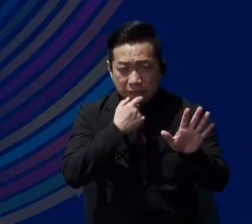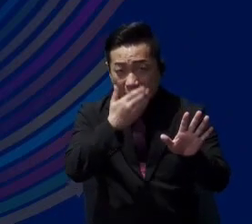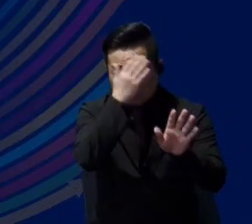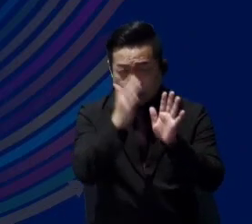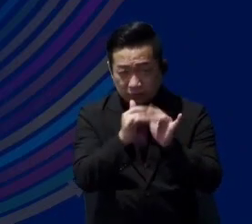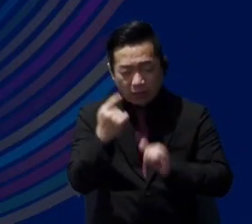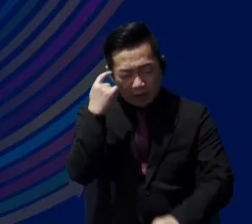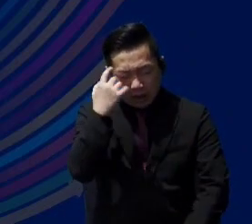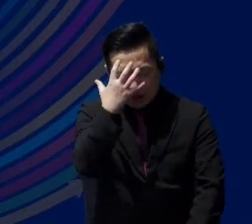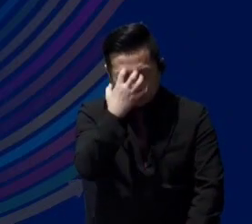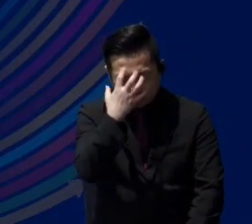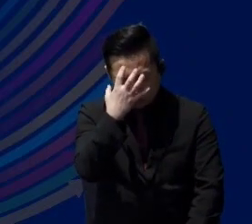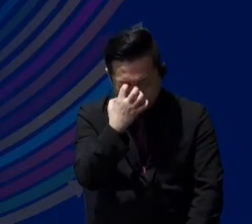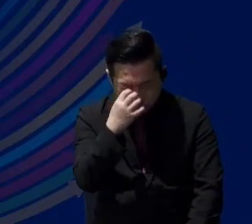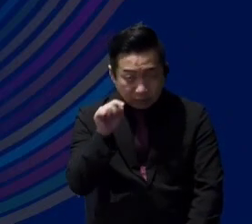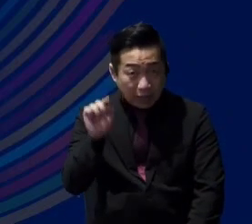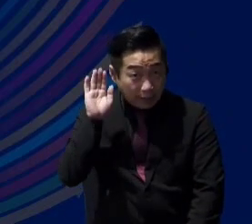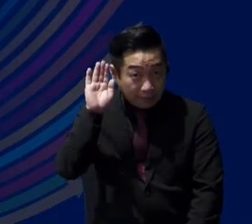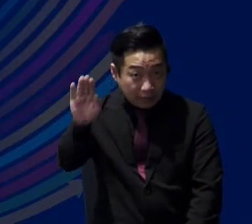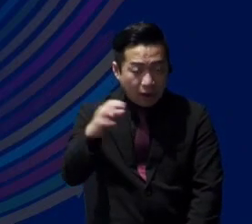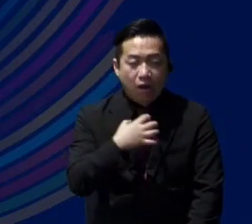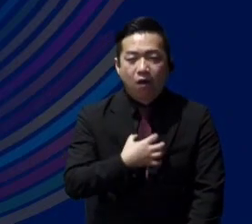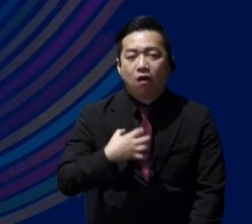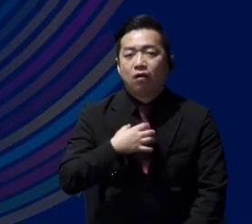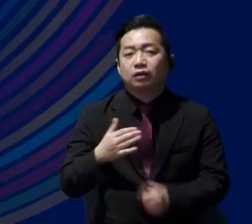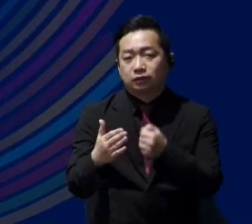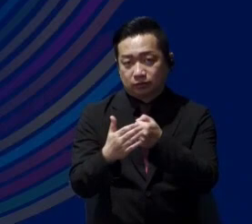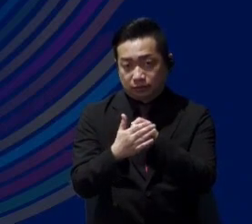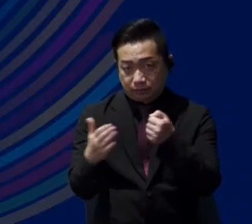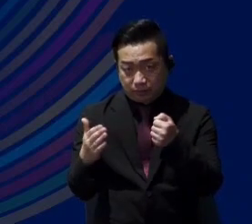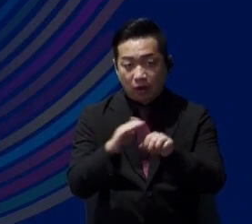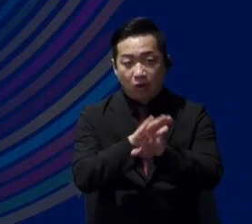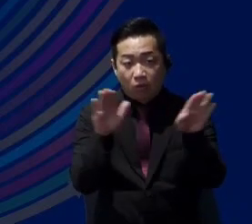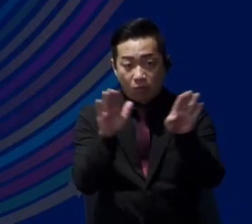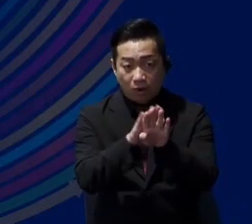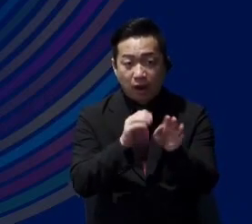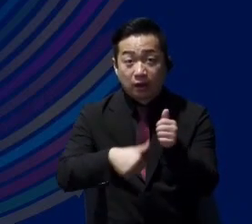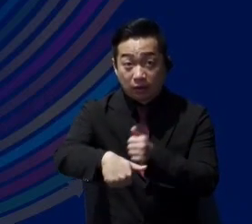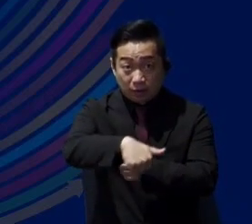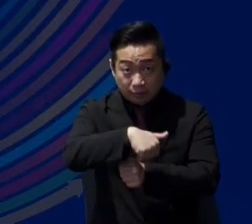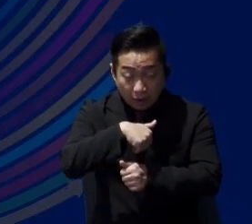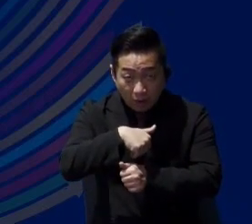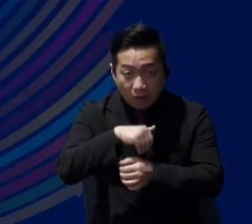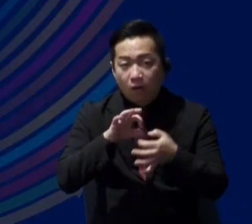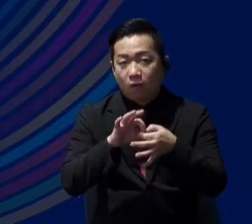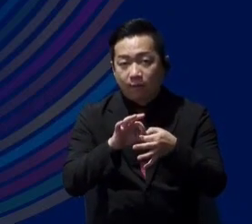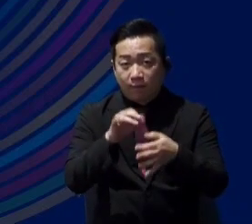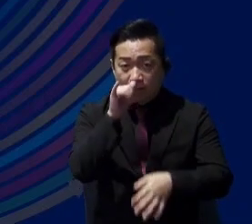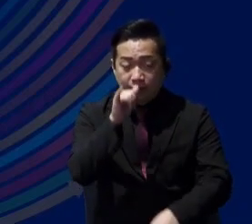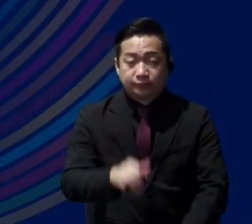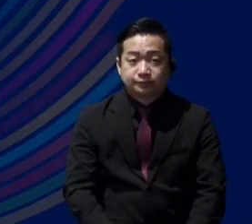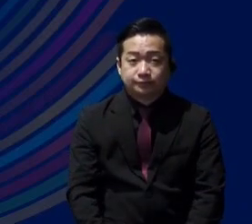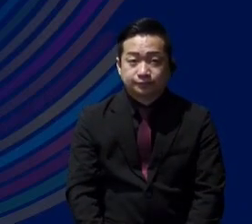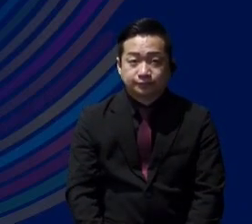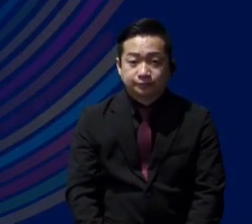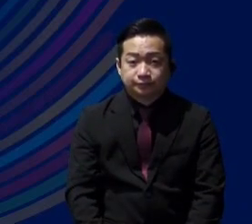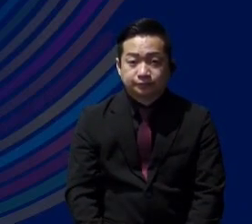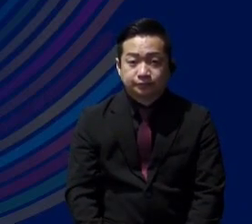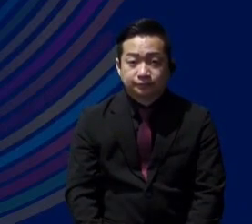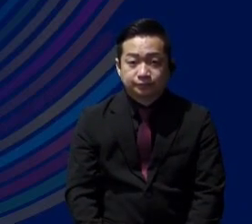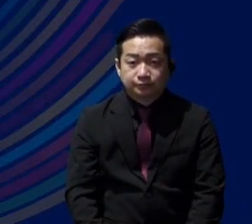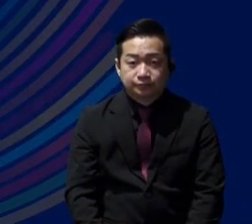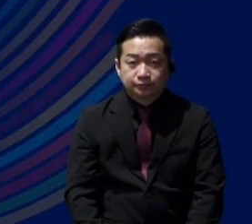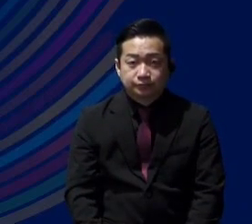people. If you have time, there's a wonderful book called Generation Dread, written by Dr. Britt Ray from Stanford,